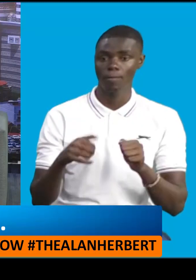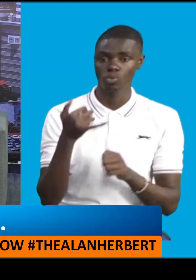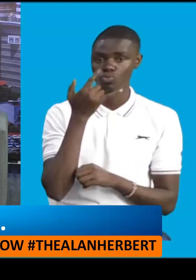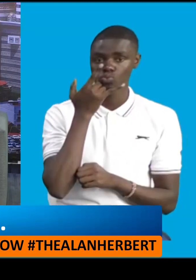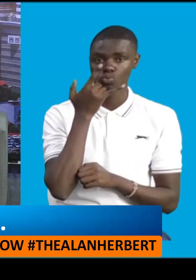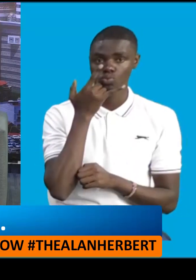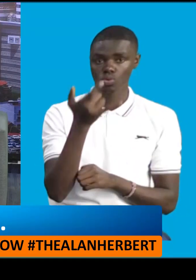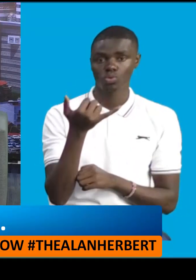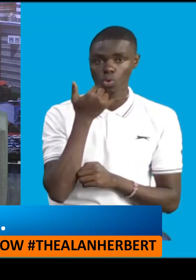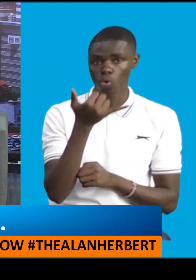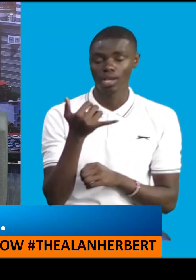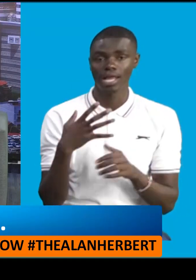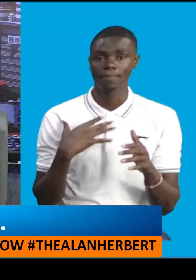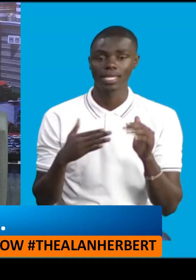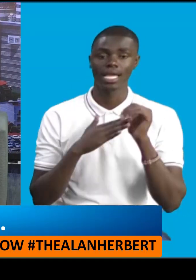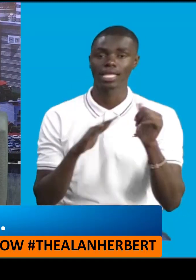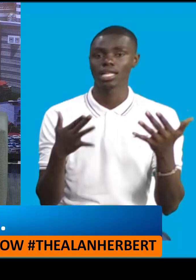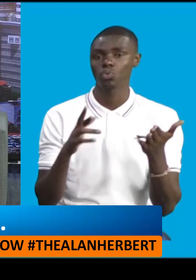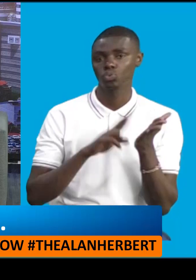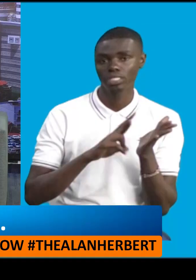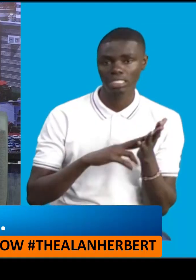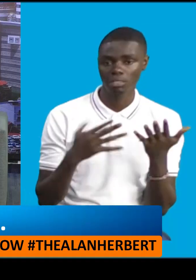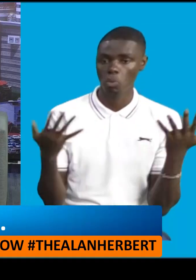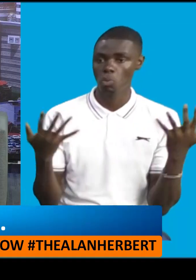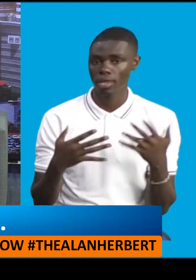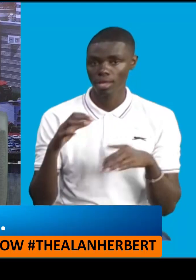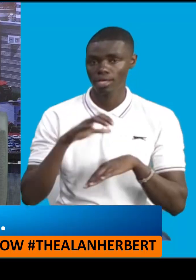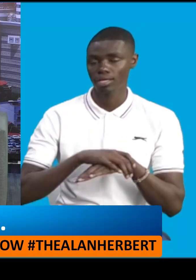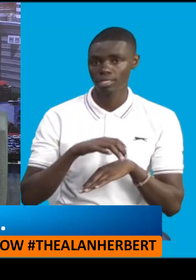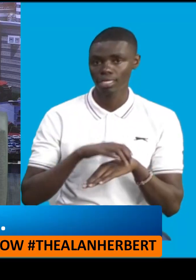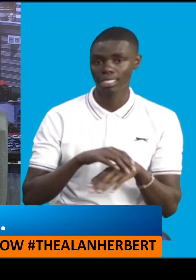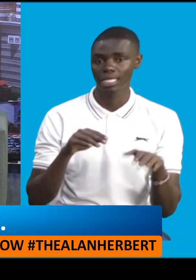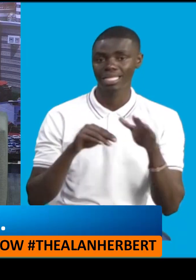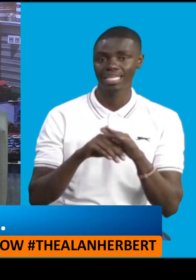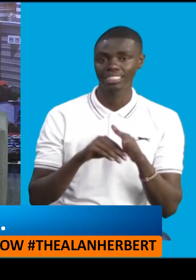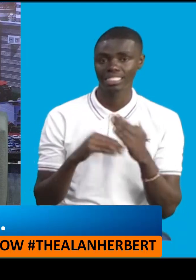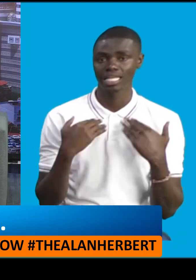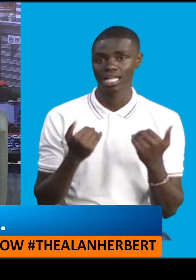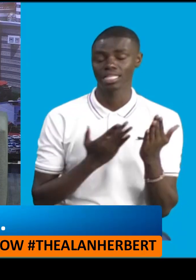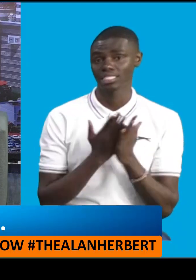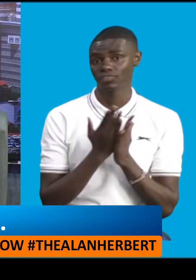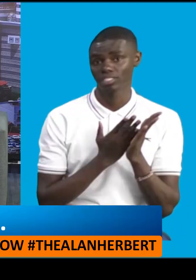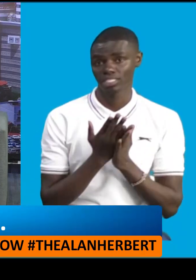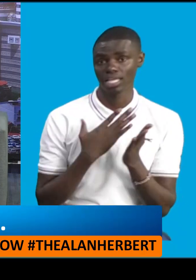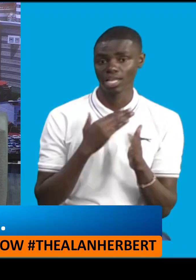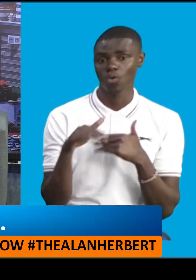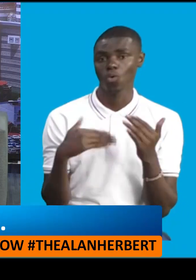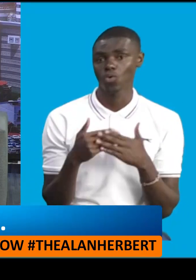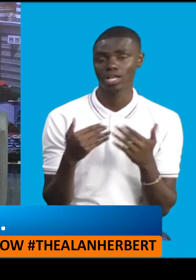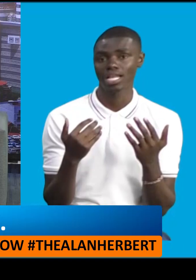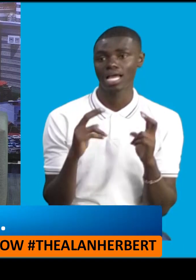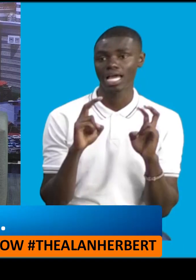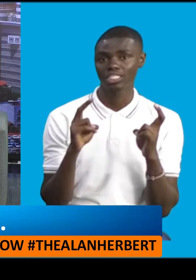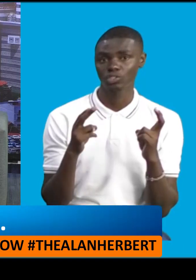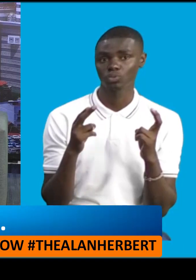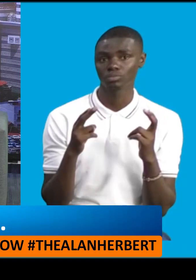able to call, and they can be even guided on how to register, where they can get access health services, and all